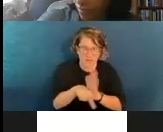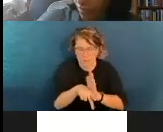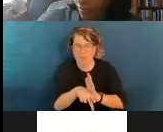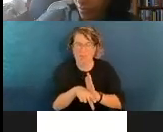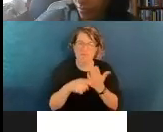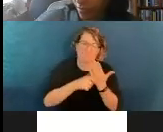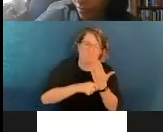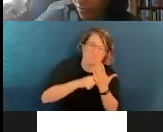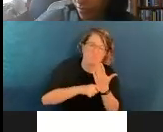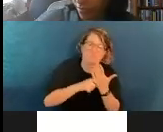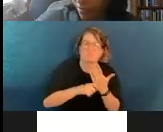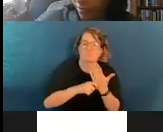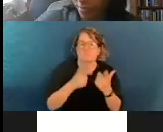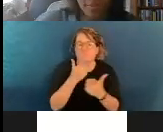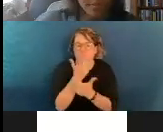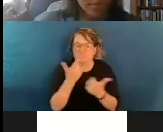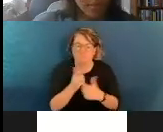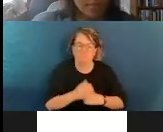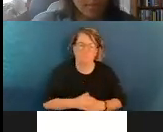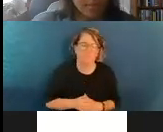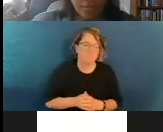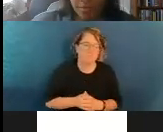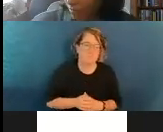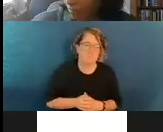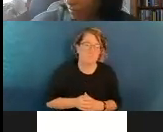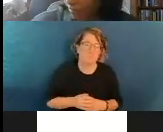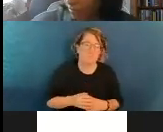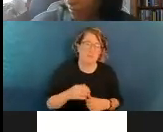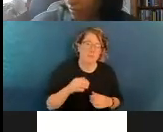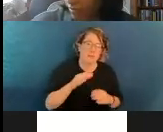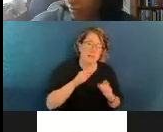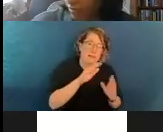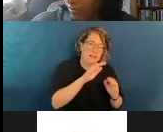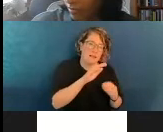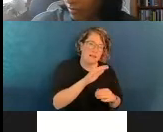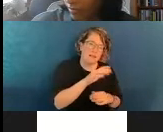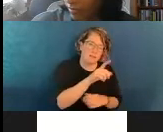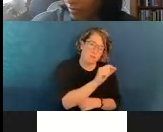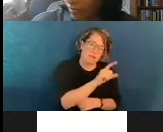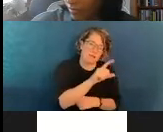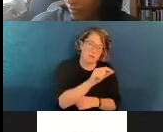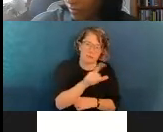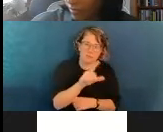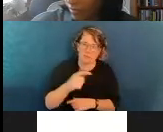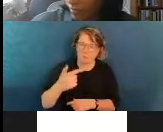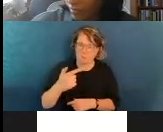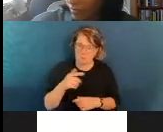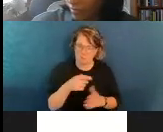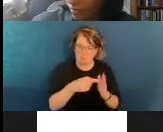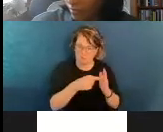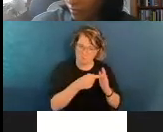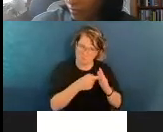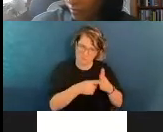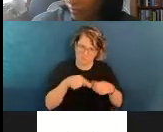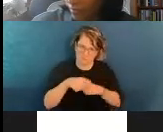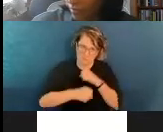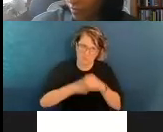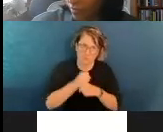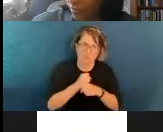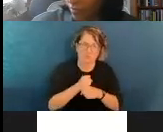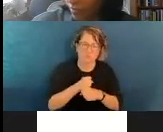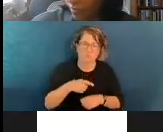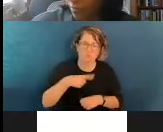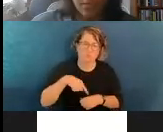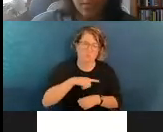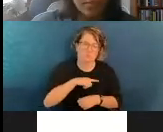2020, early 2021, we've rolled out the Northern Health Indigenous Health